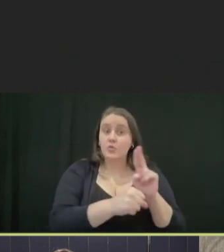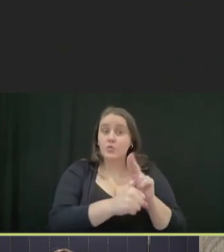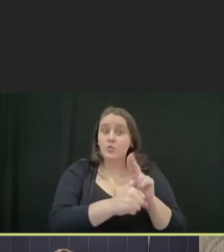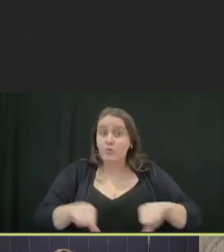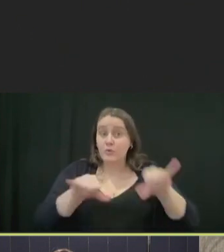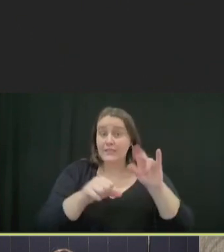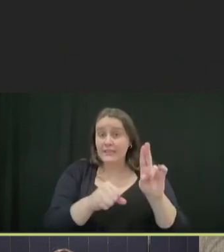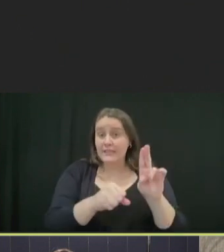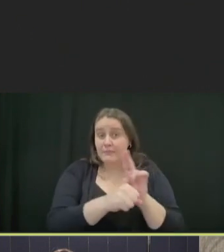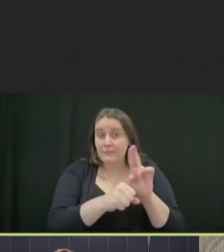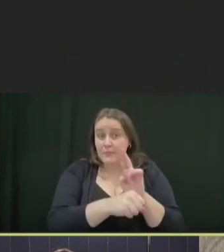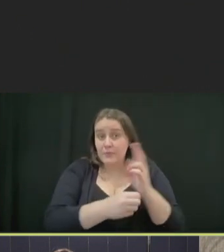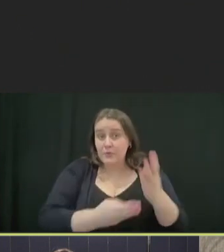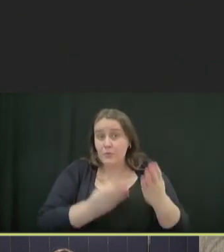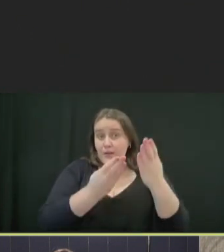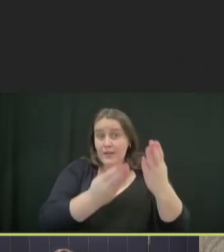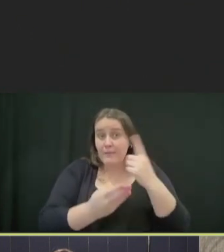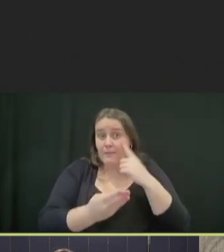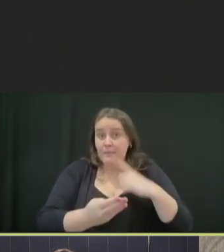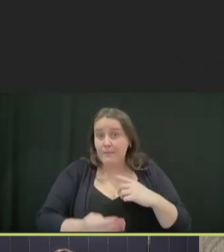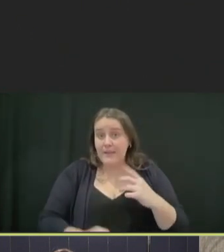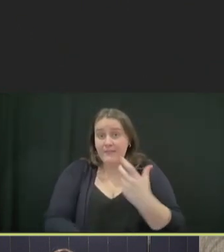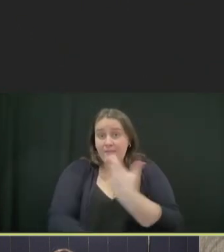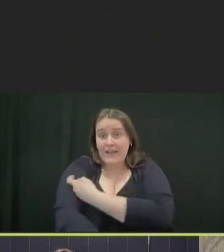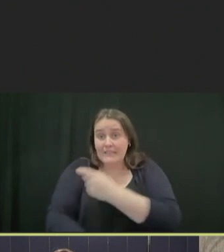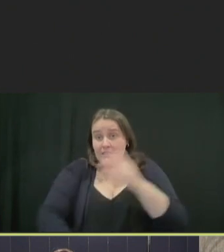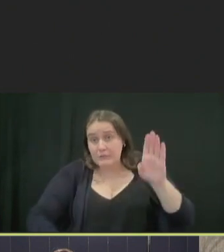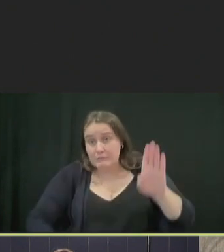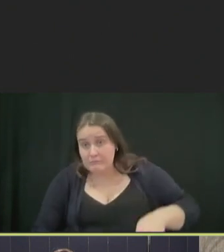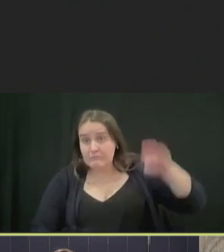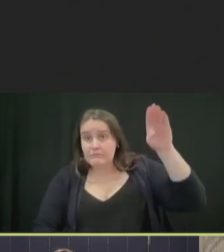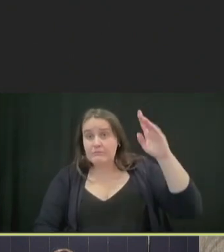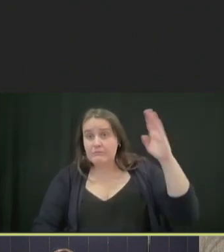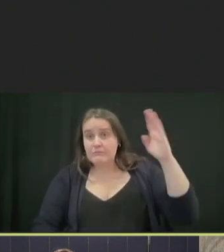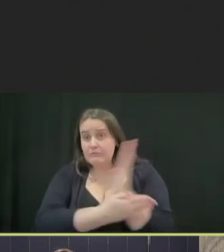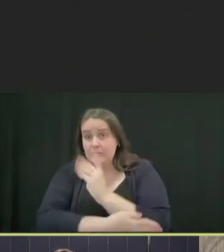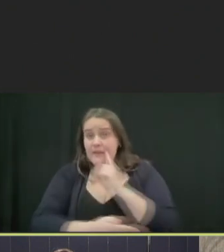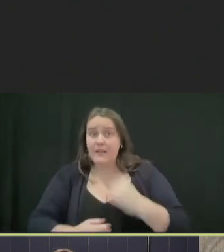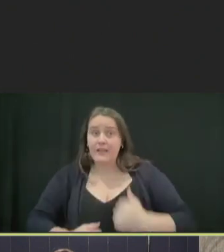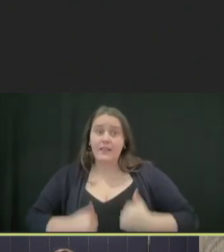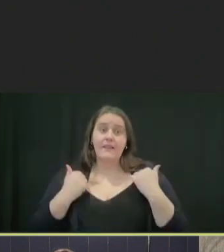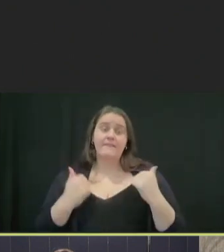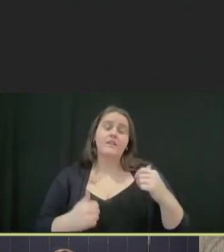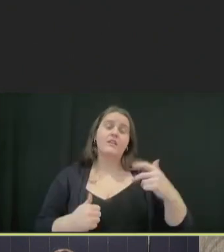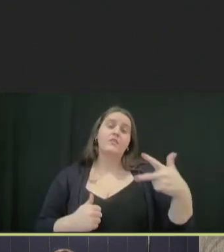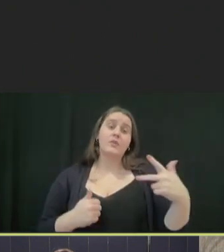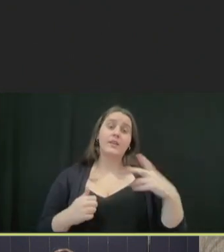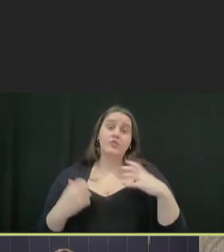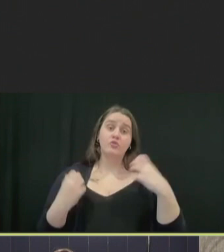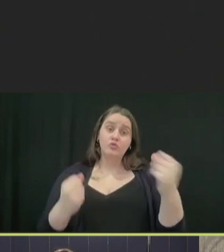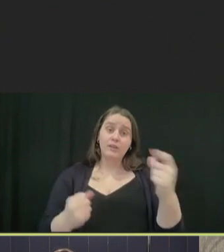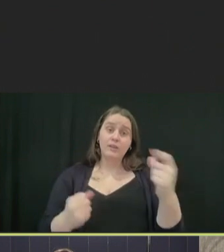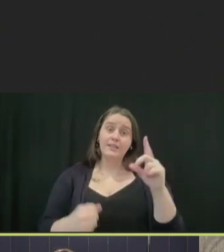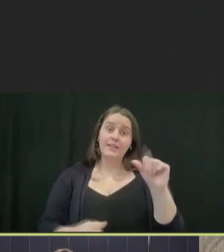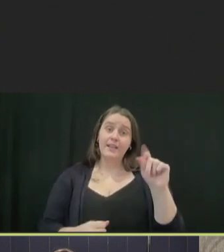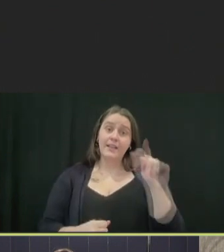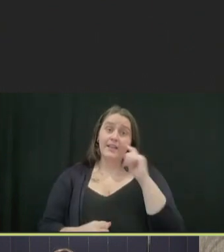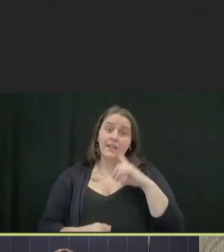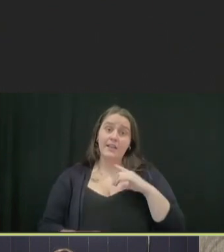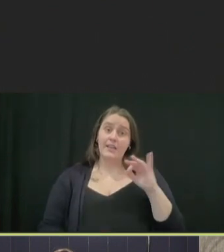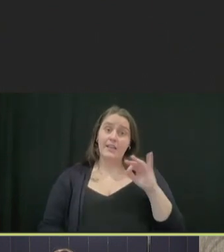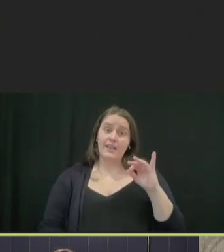recommended vaccines across the lifespan. Objective 4.3 is to strengthen data infrastructure, including